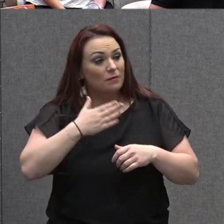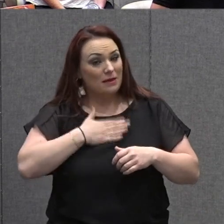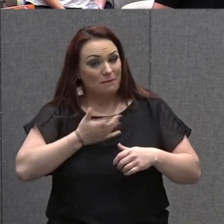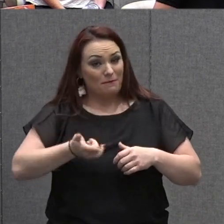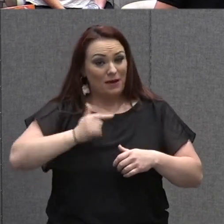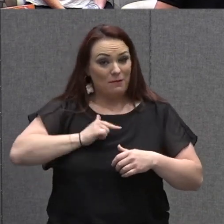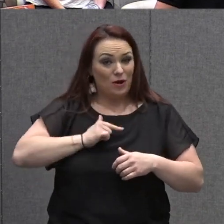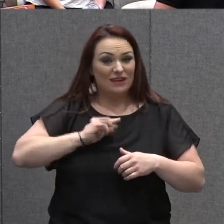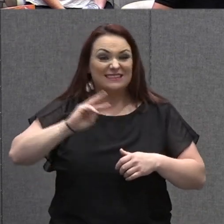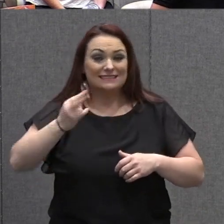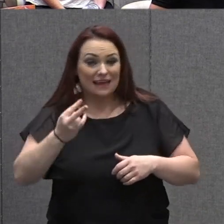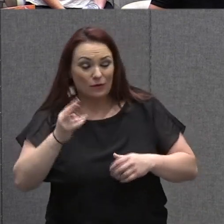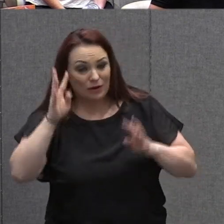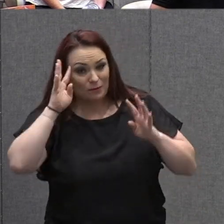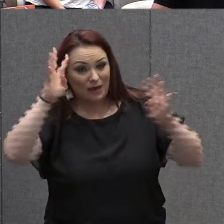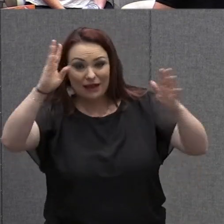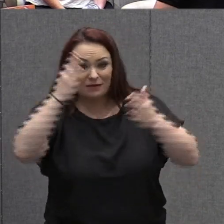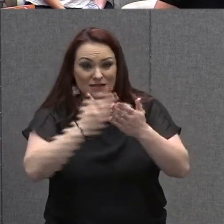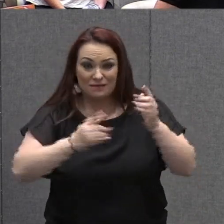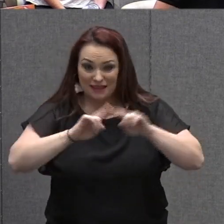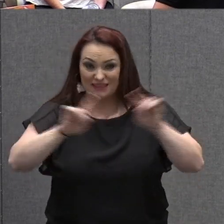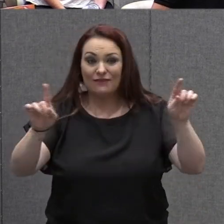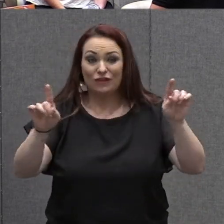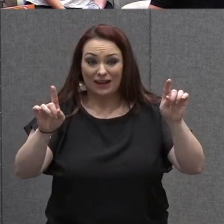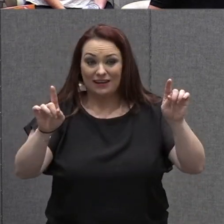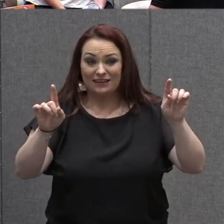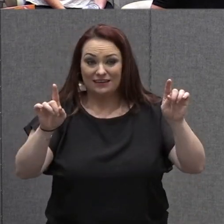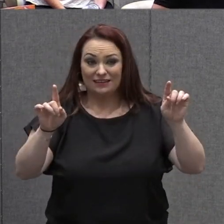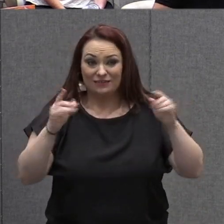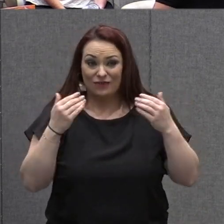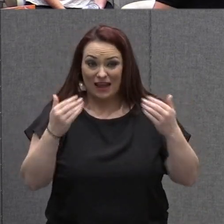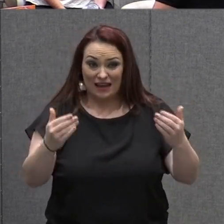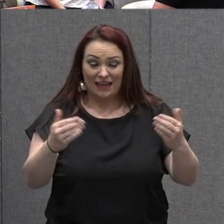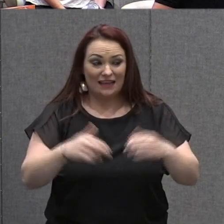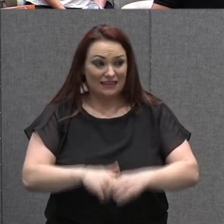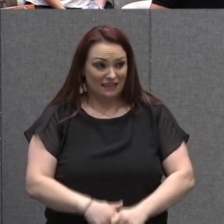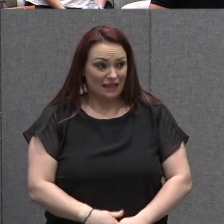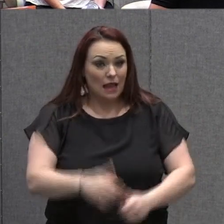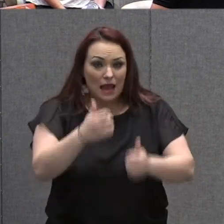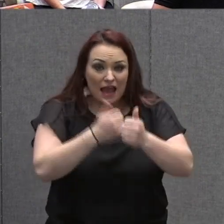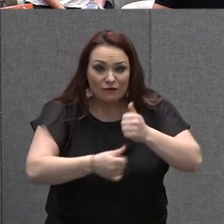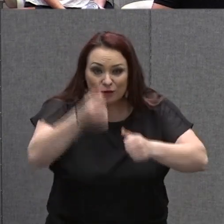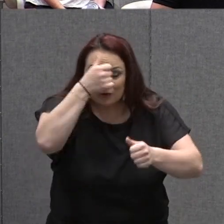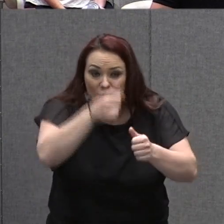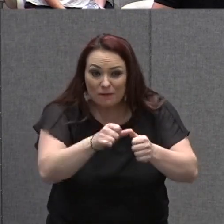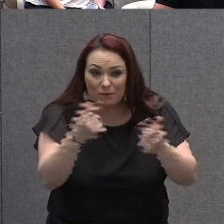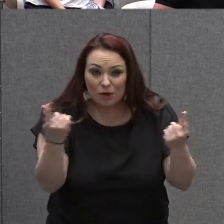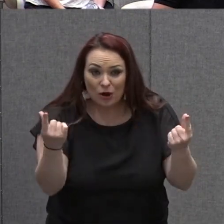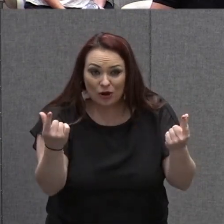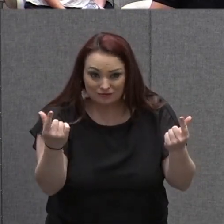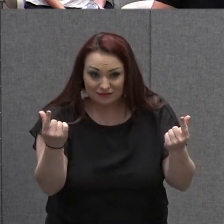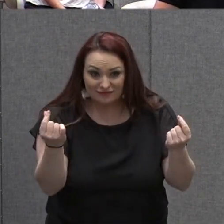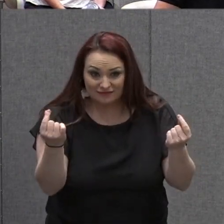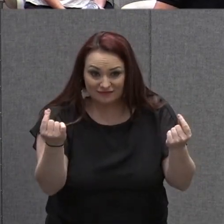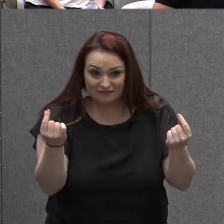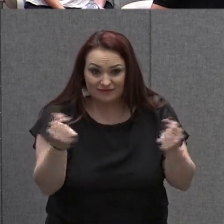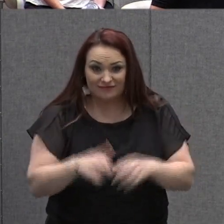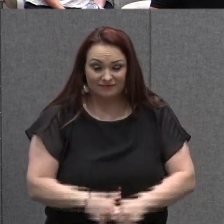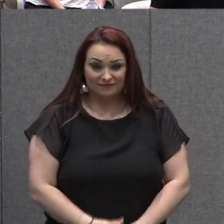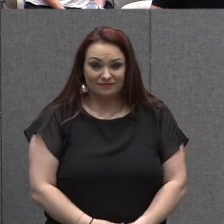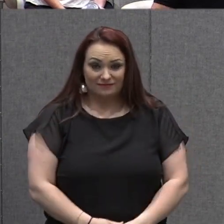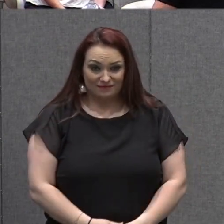take is going to be me making up something different. Okay? Here we go. You guys ready? Yeah. Everybody remember what they were playing before? I hope I do.